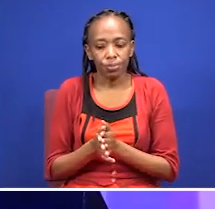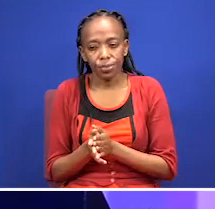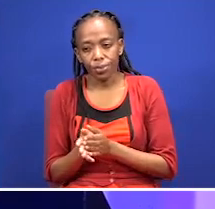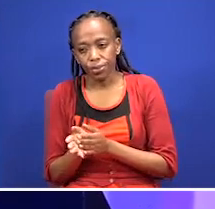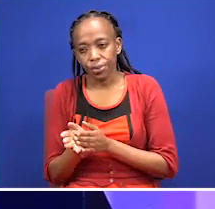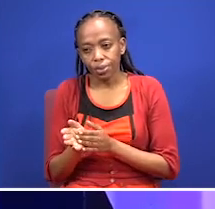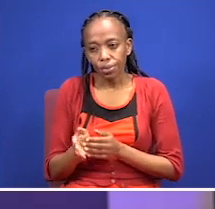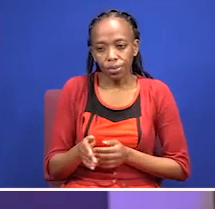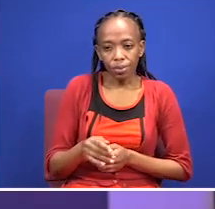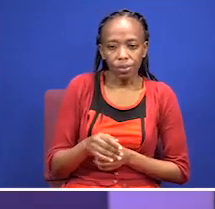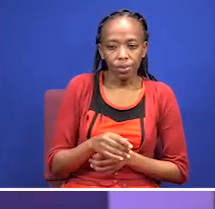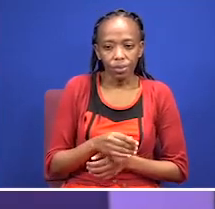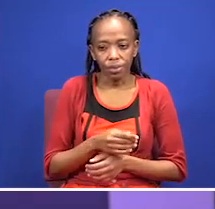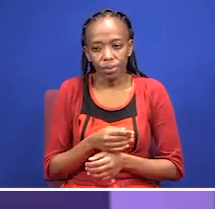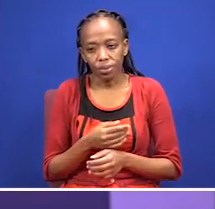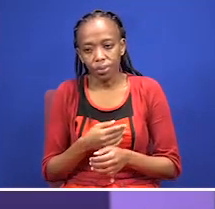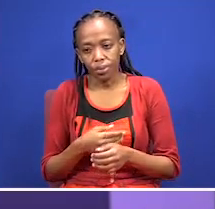tutaka ni wewe